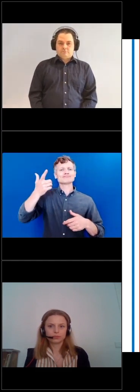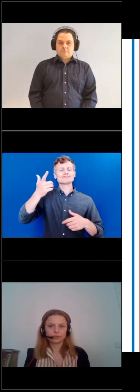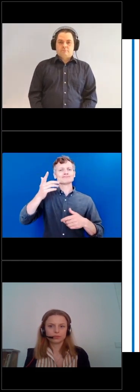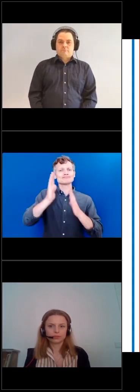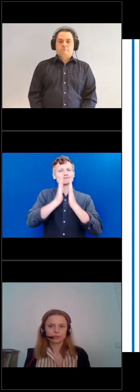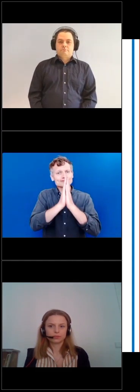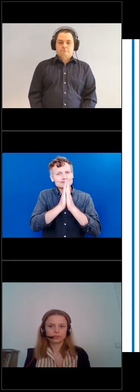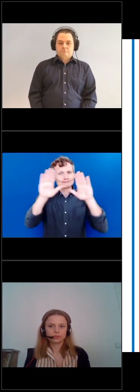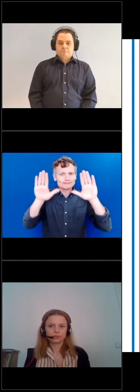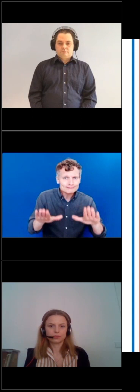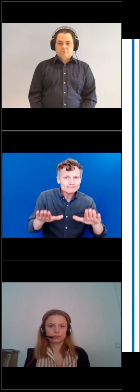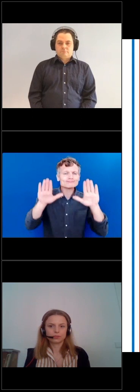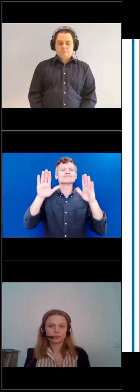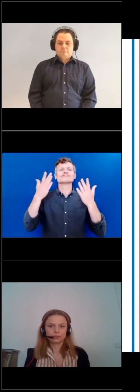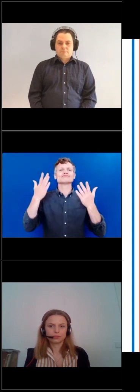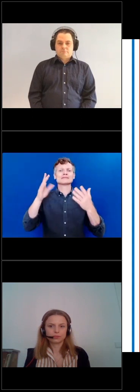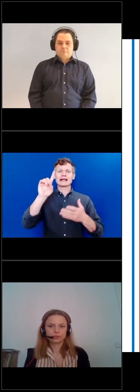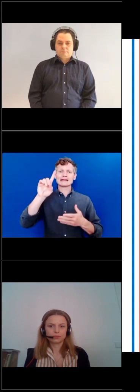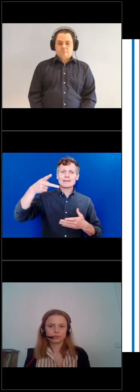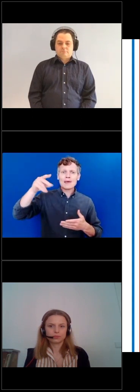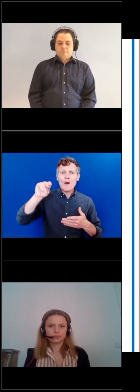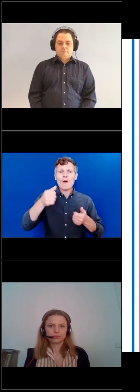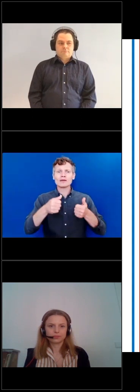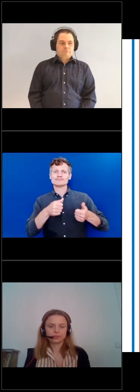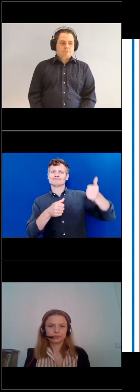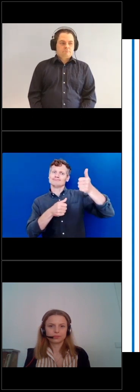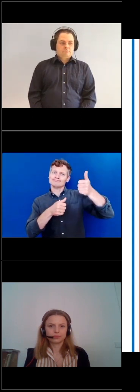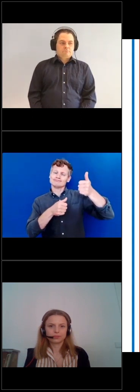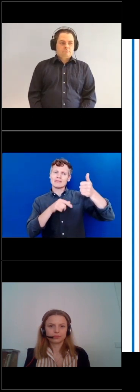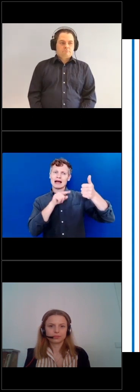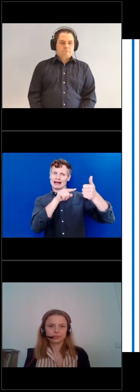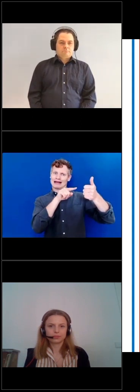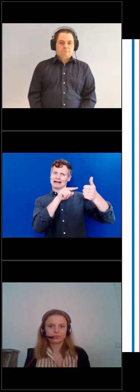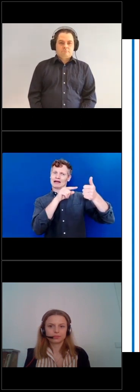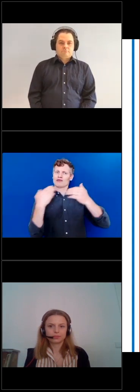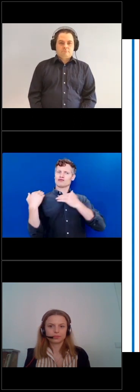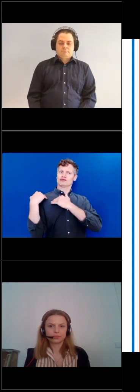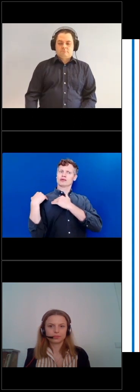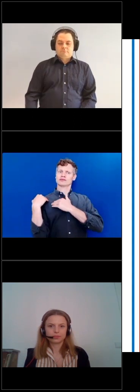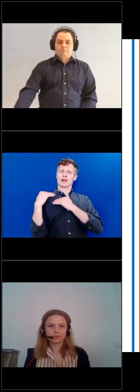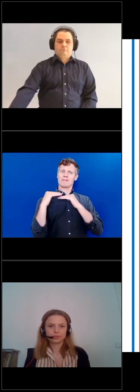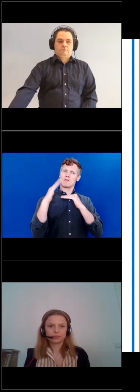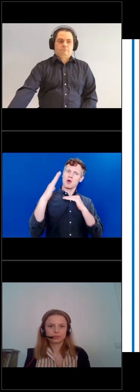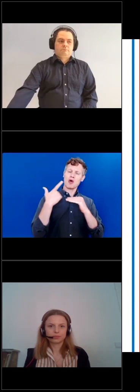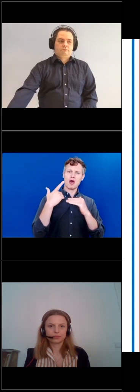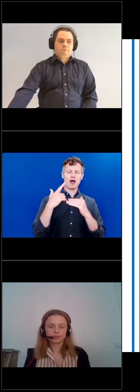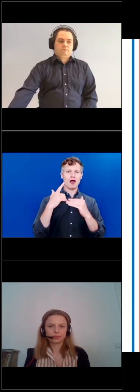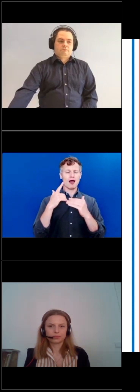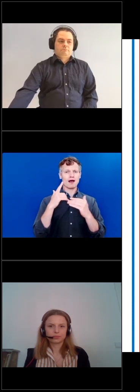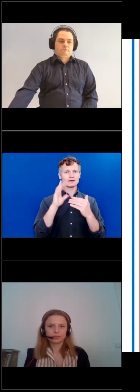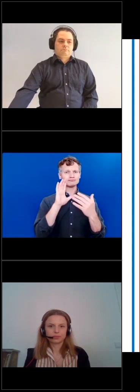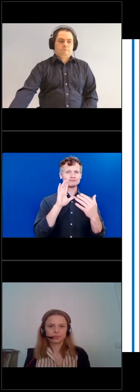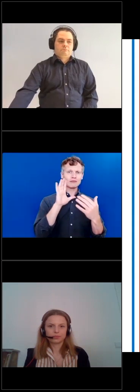disabilities, they are also able to reach out to the persons with disabilities directly through the interventions which they are